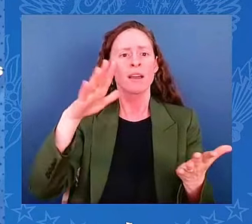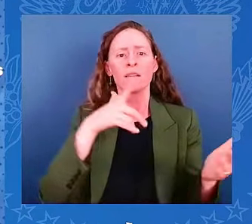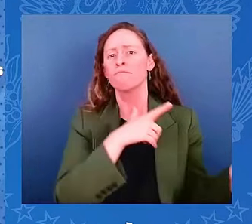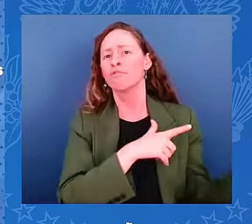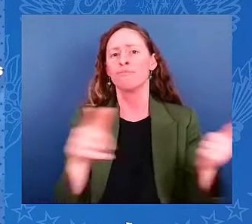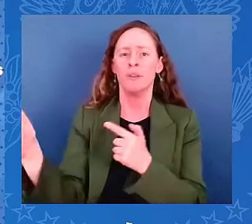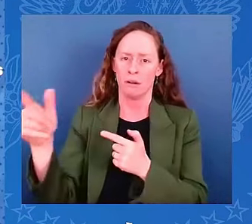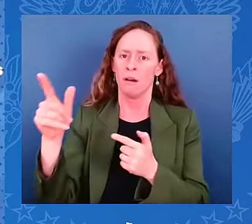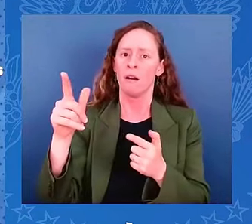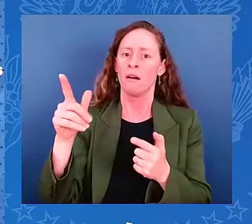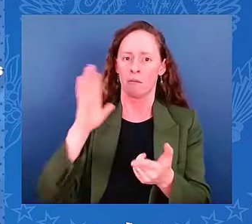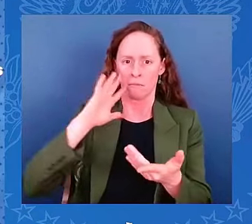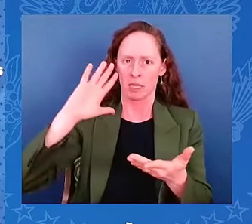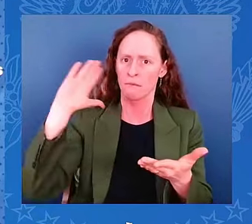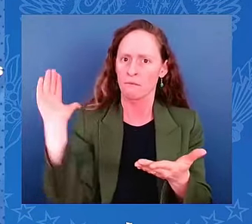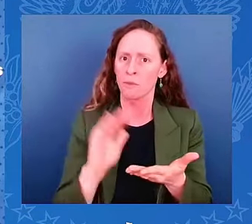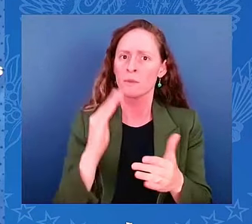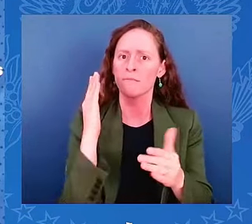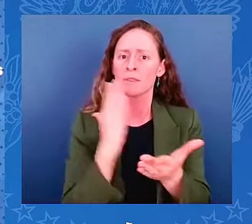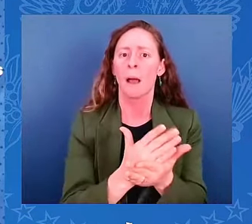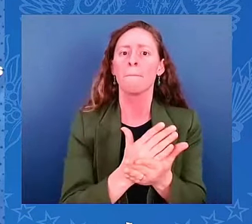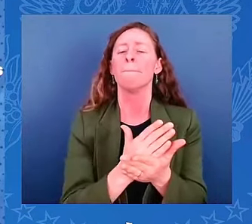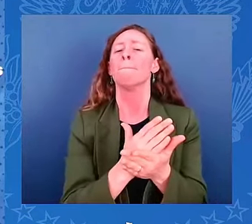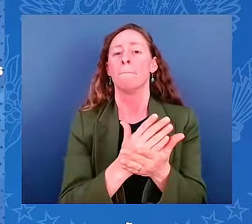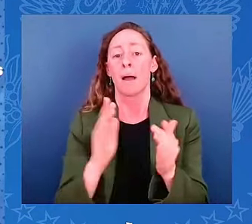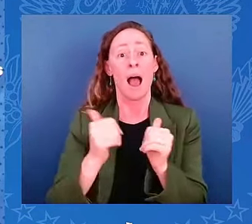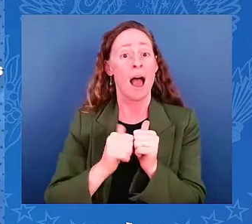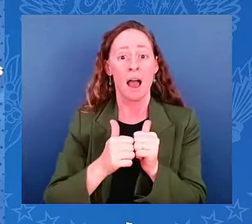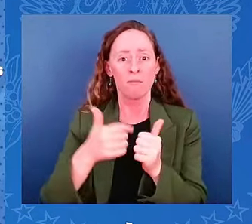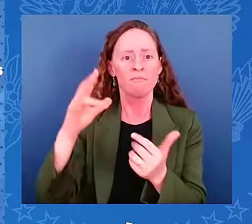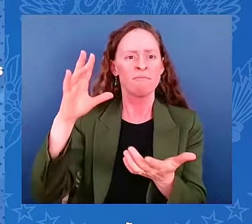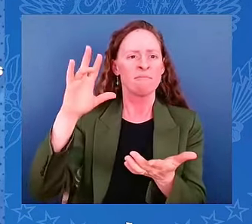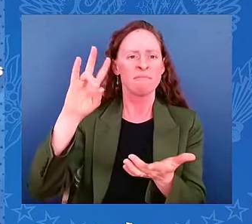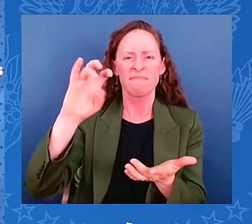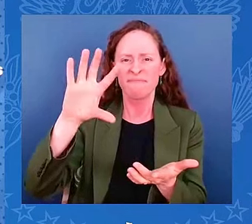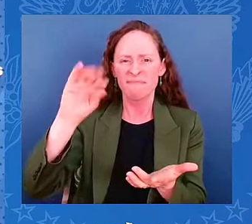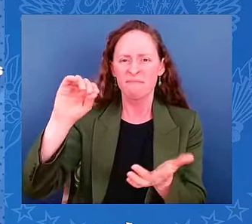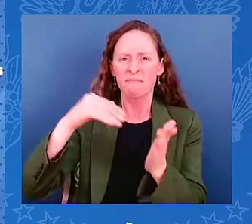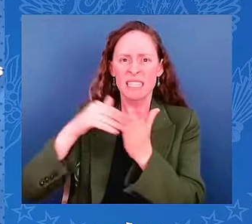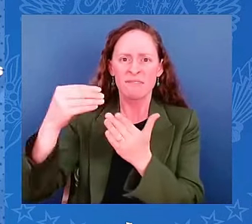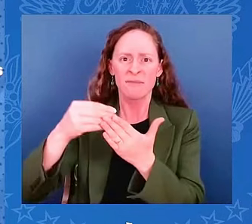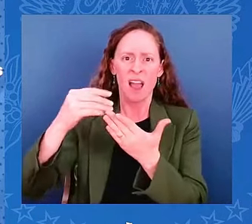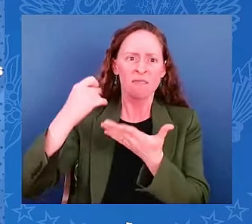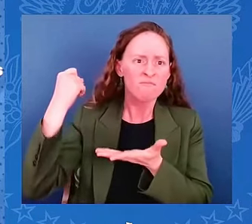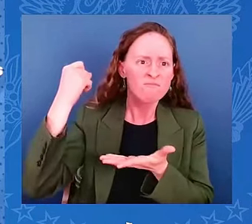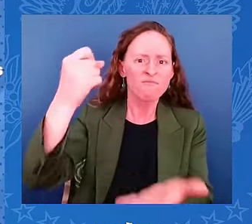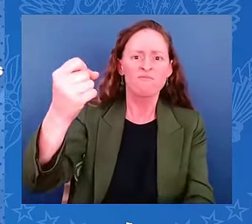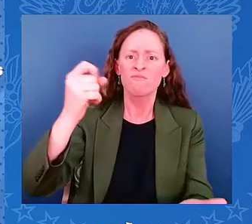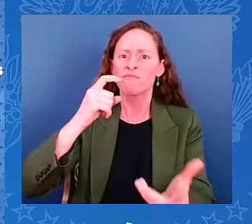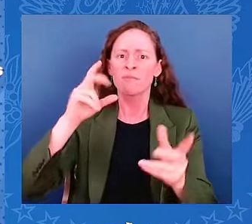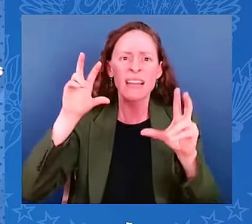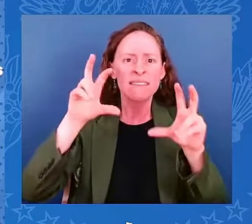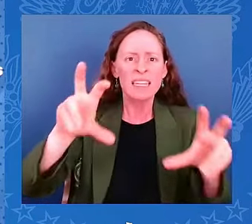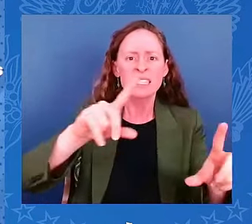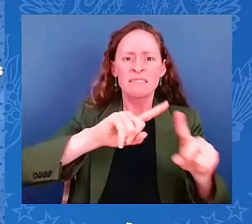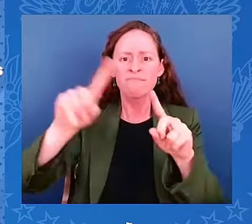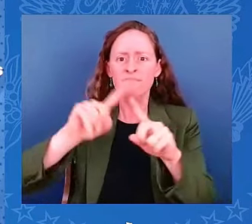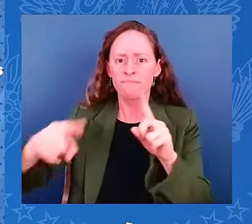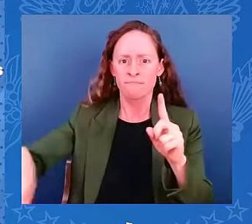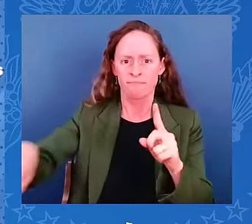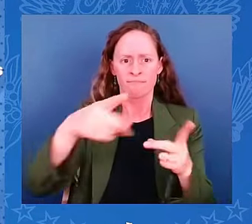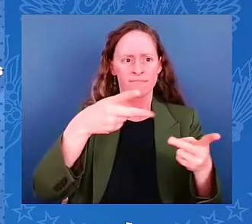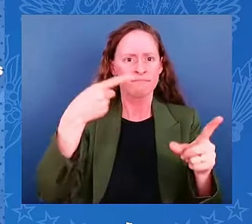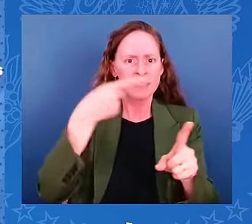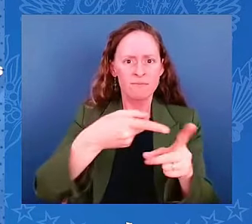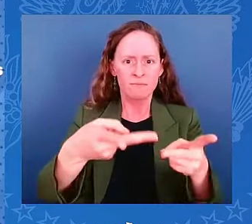interventions, like red flag laws that temporarily remove firearms from those who are endangering themselves and others. It also gives